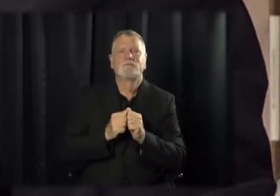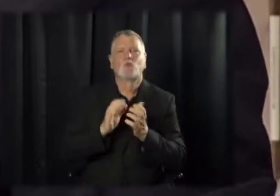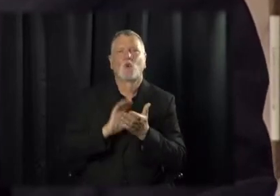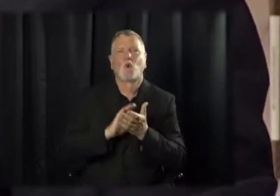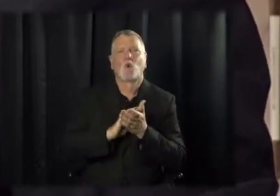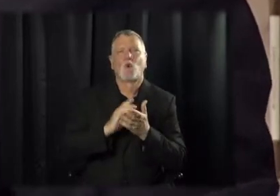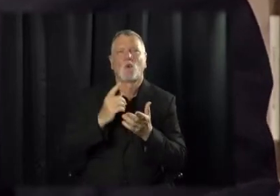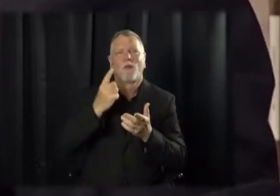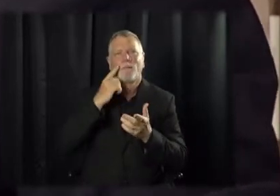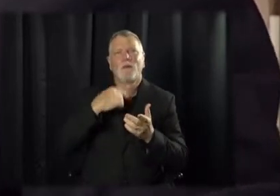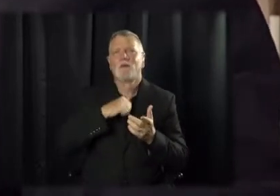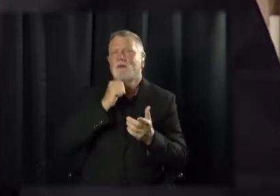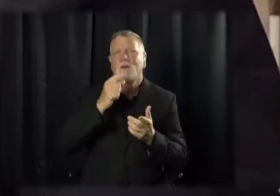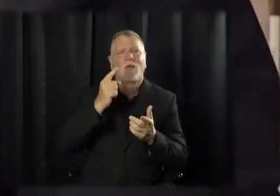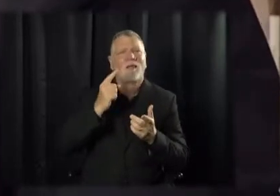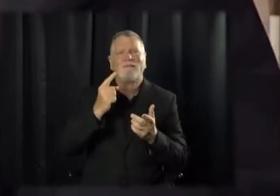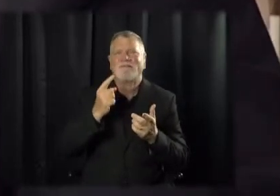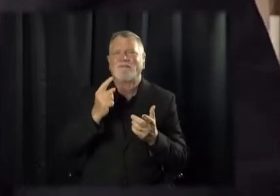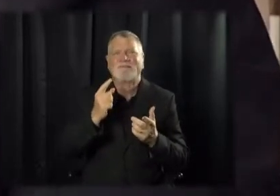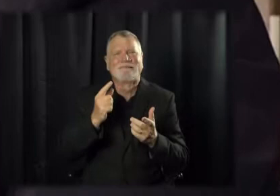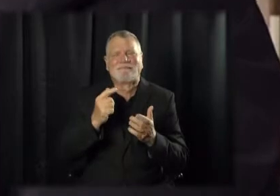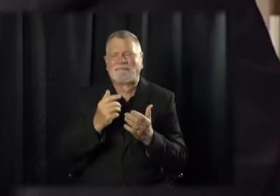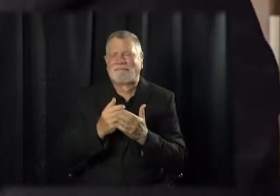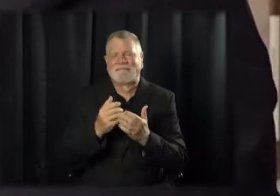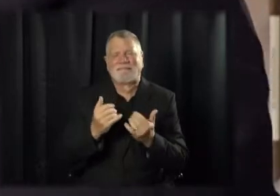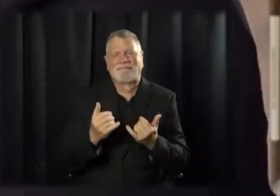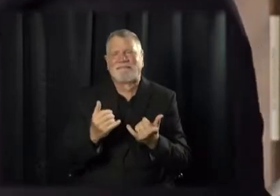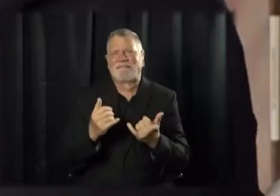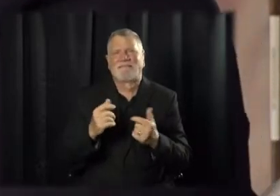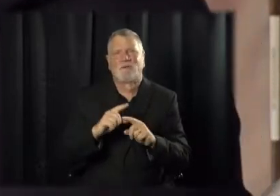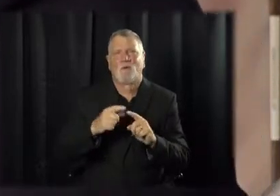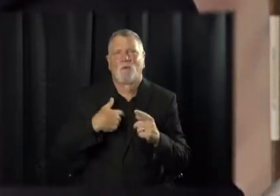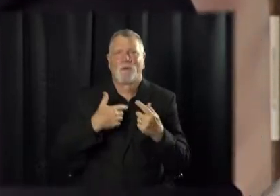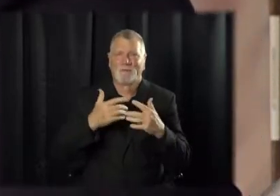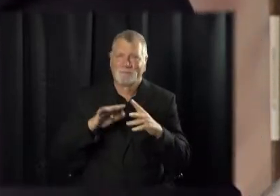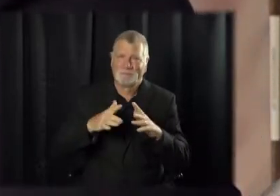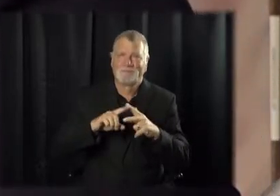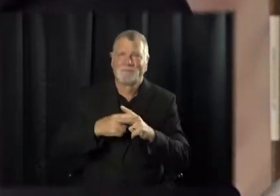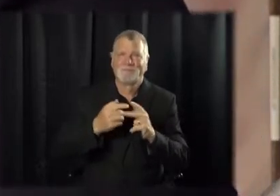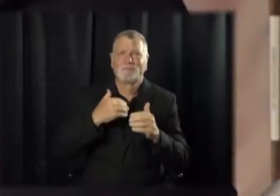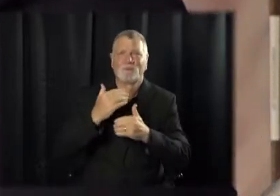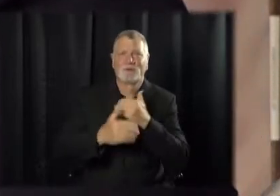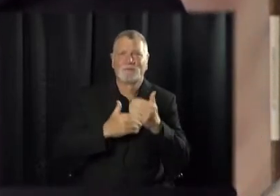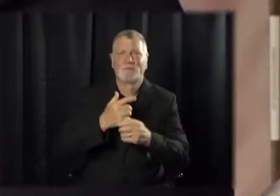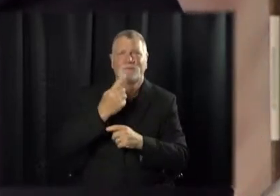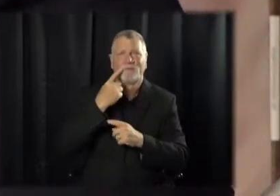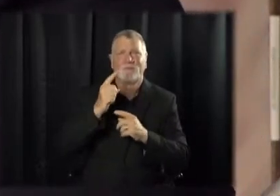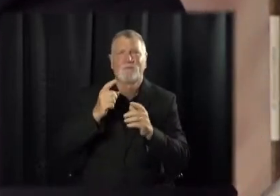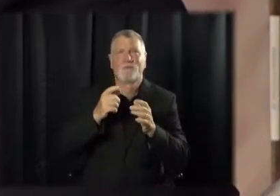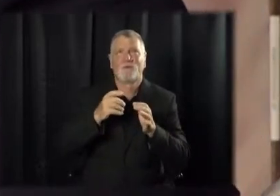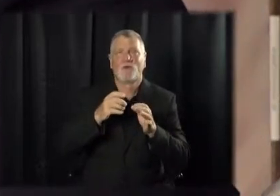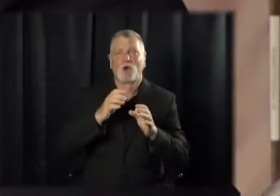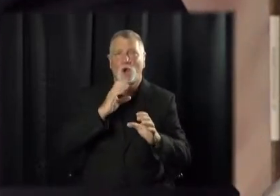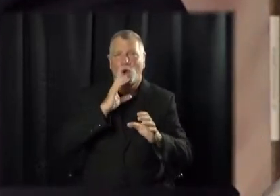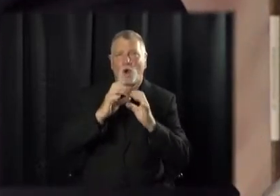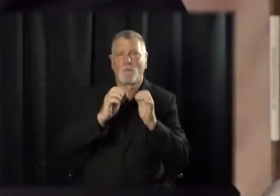officials, I don't believe we're there yet. We have started a process of direct communication between